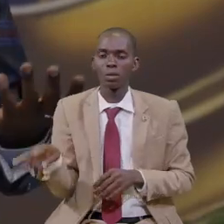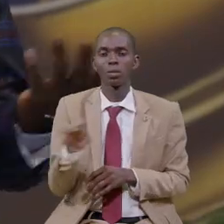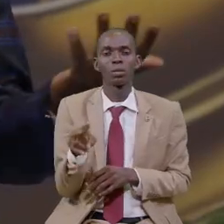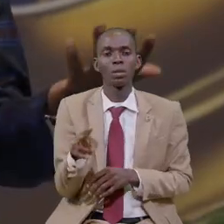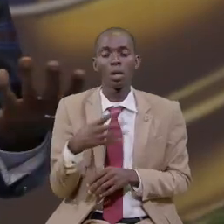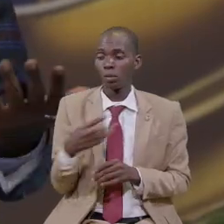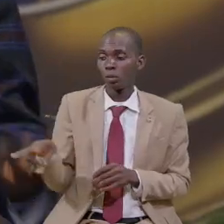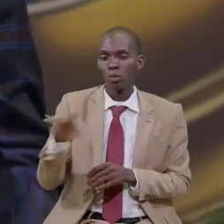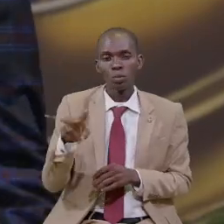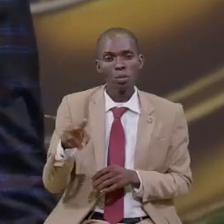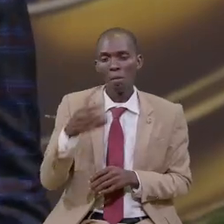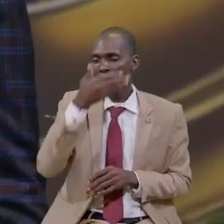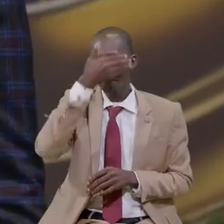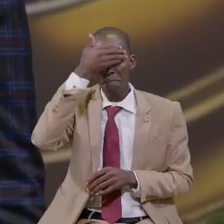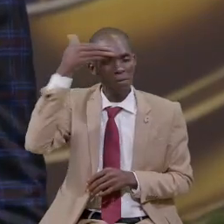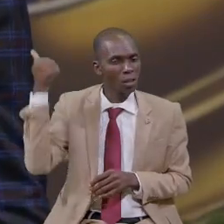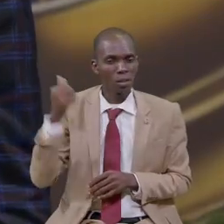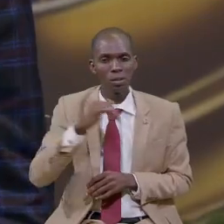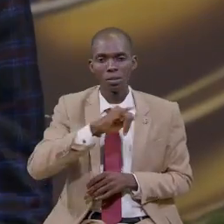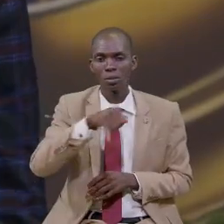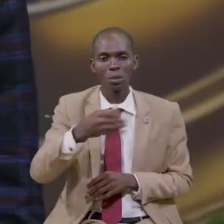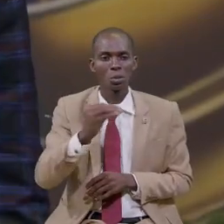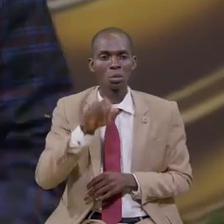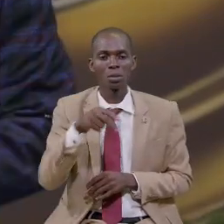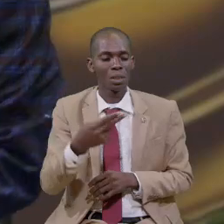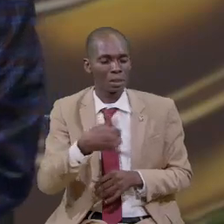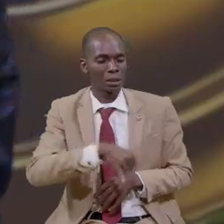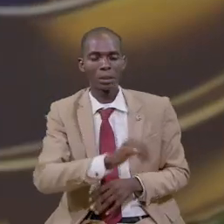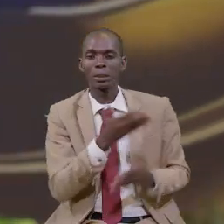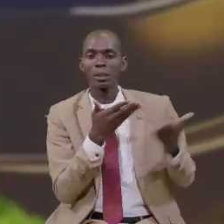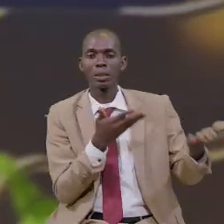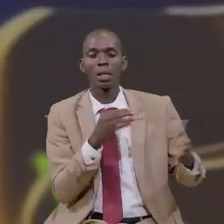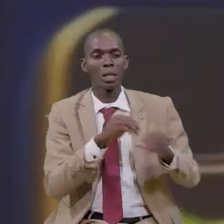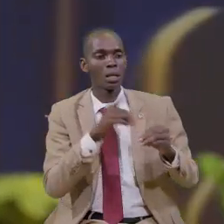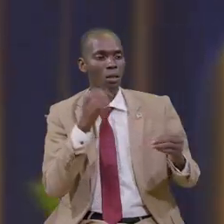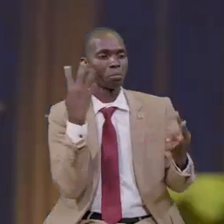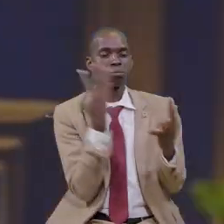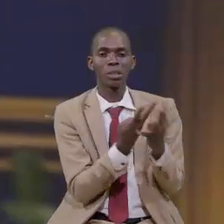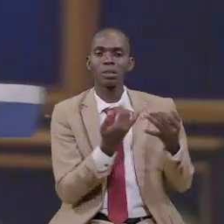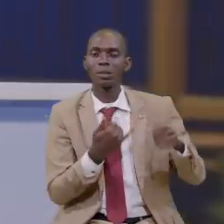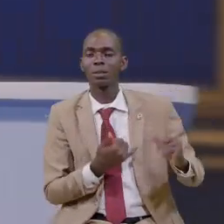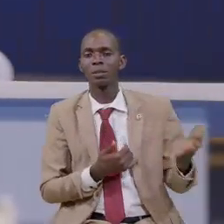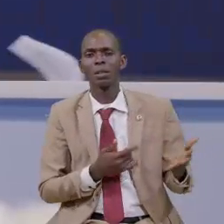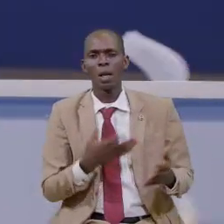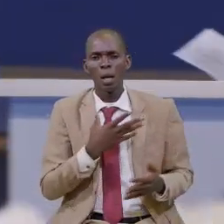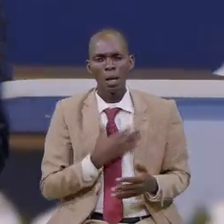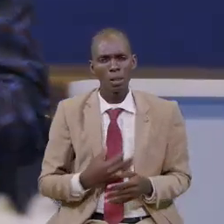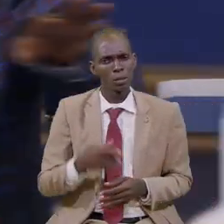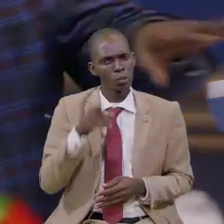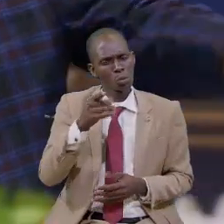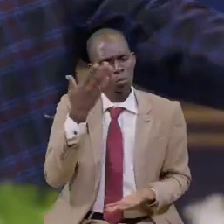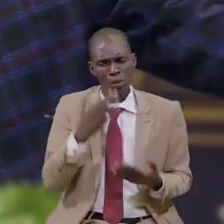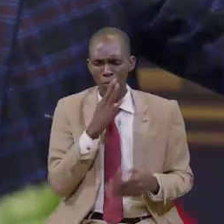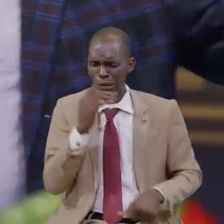No remembrance. He was still there in the prison. And you might be wondering, how am I